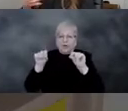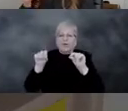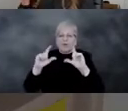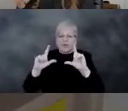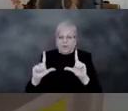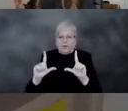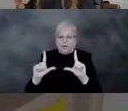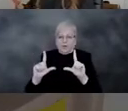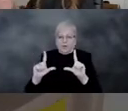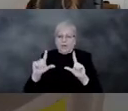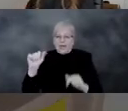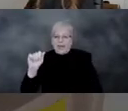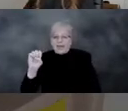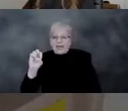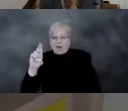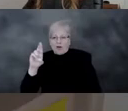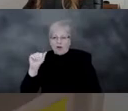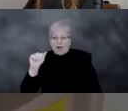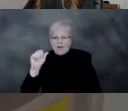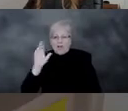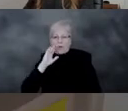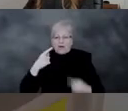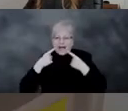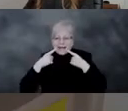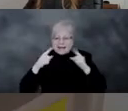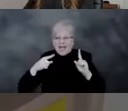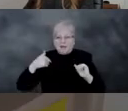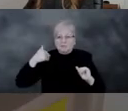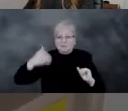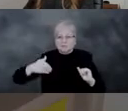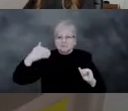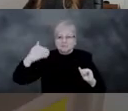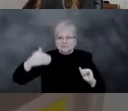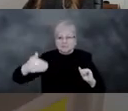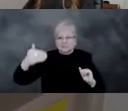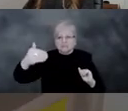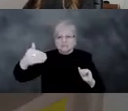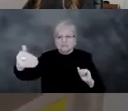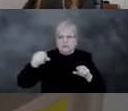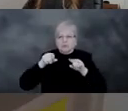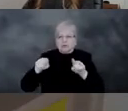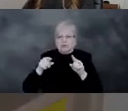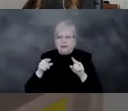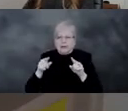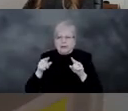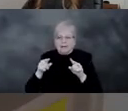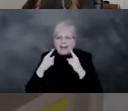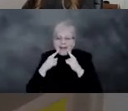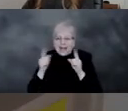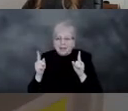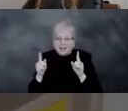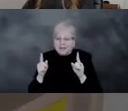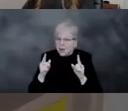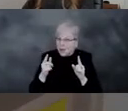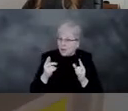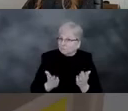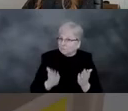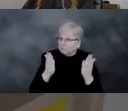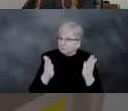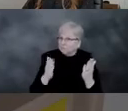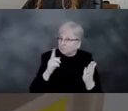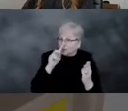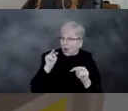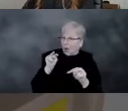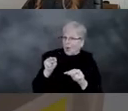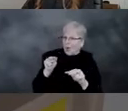announcing a few different items throughout the conference so we encourage you to check here daily for any information that they choose to share.